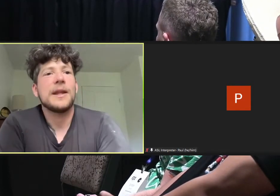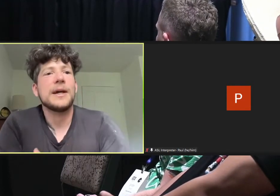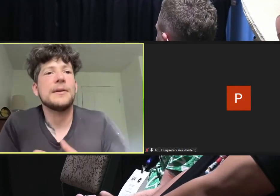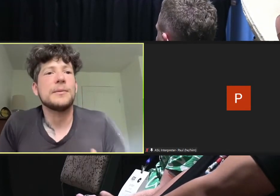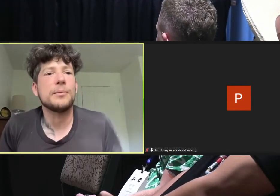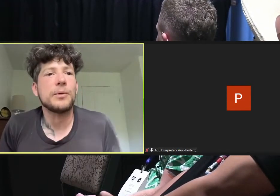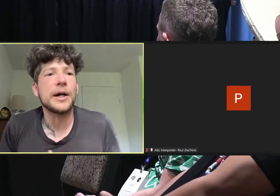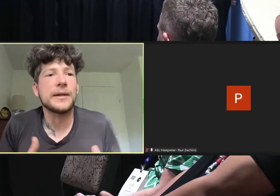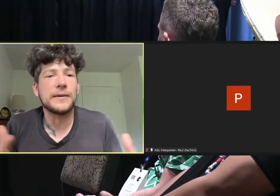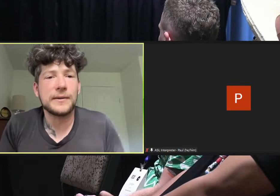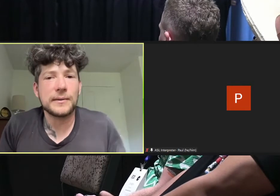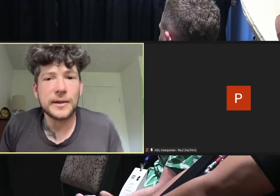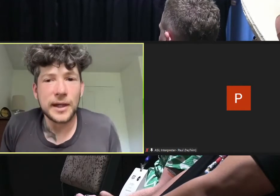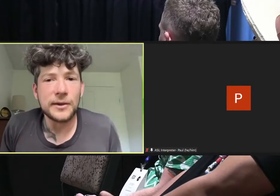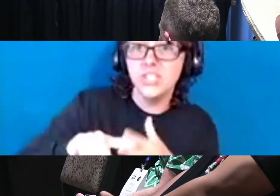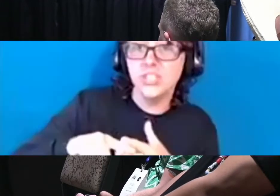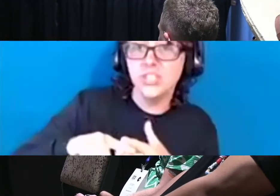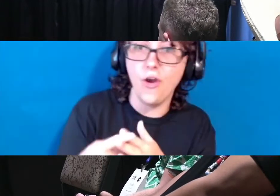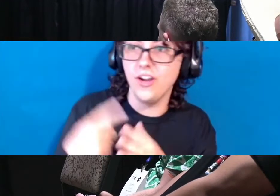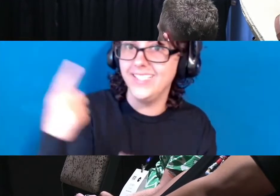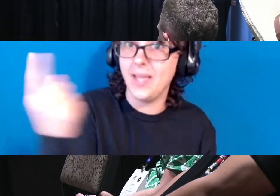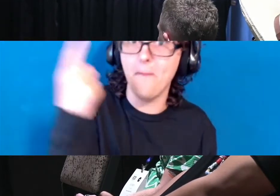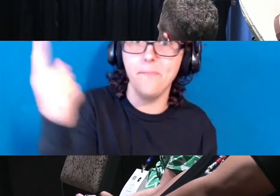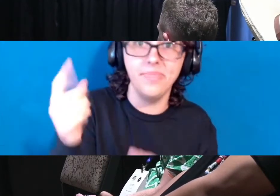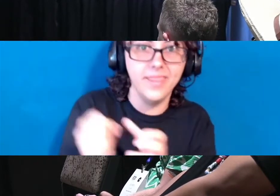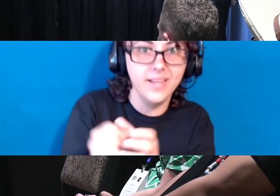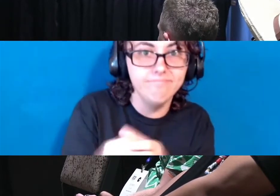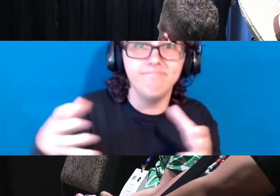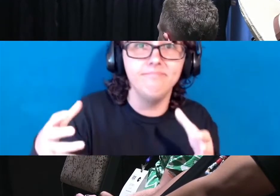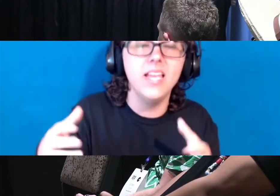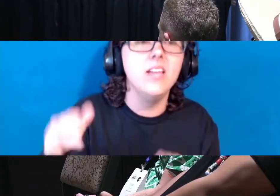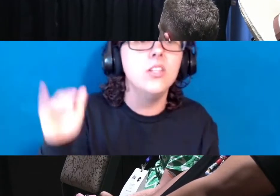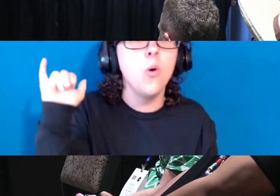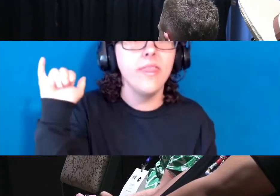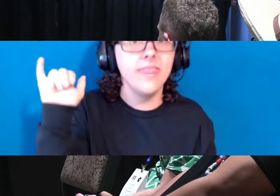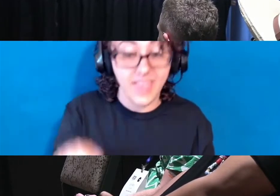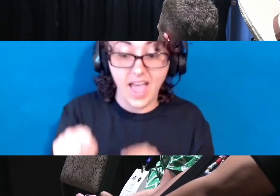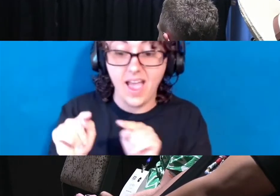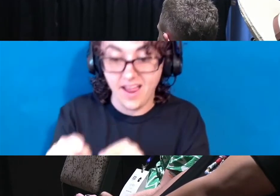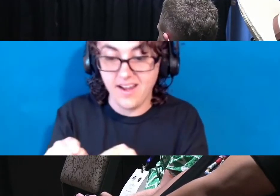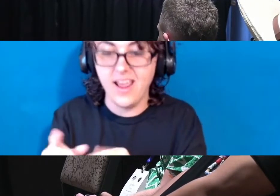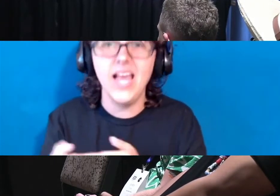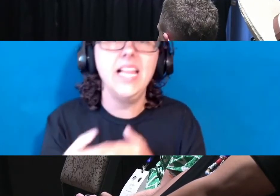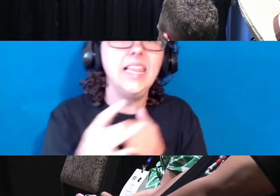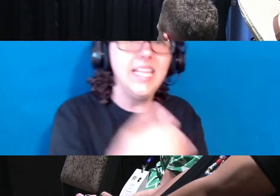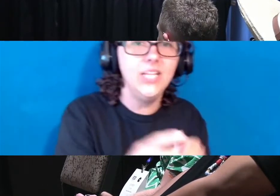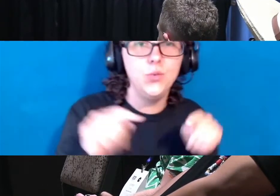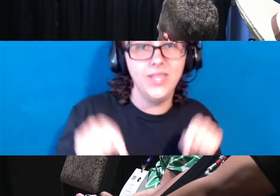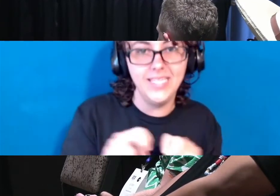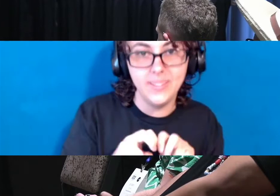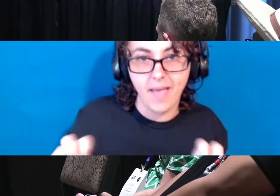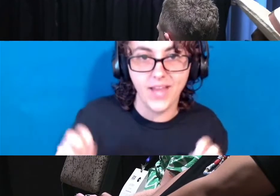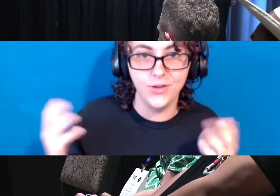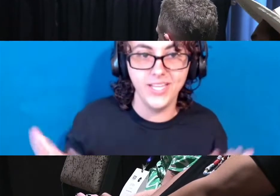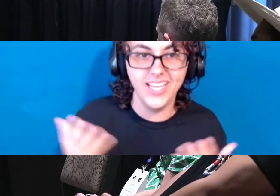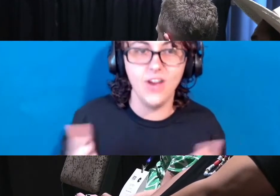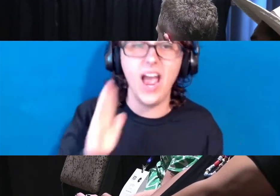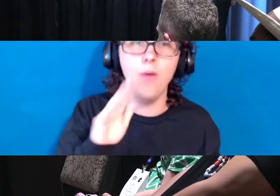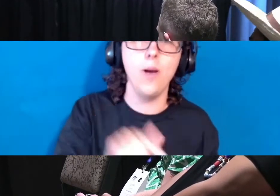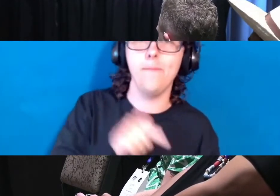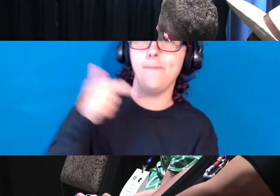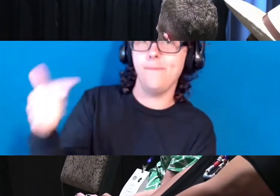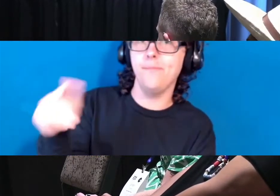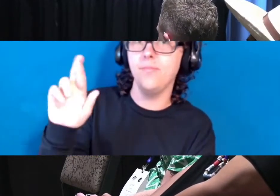And that then brought us into our panel here, and I'm gonna turn it over to Roger now, who's